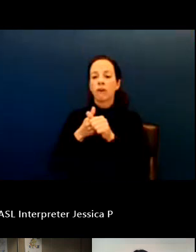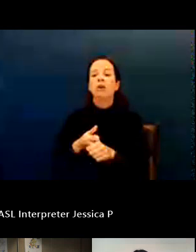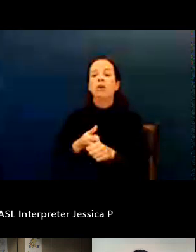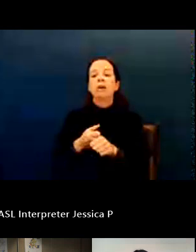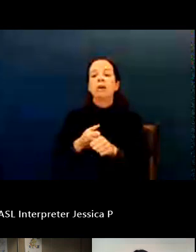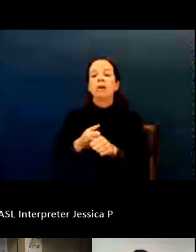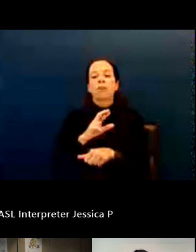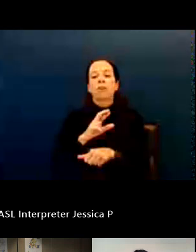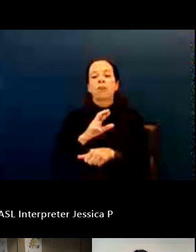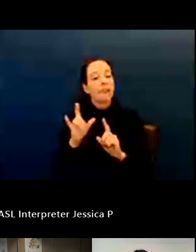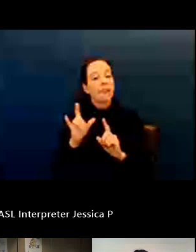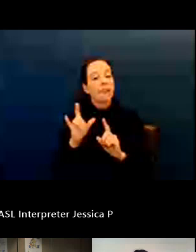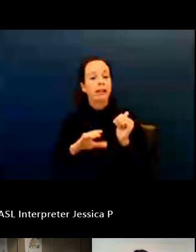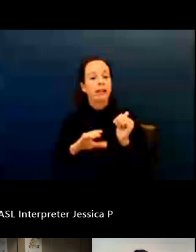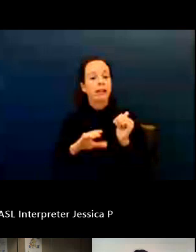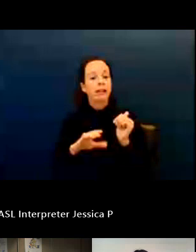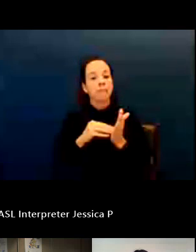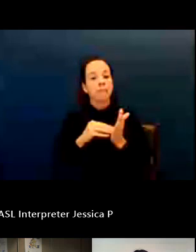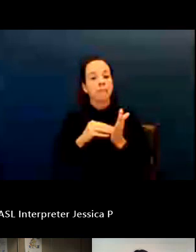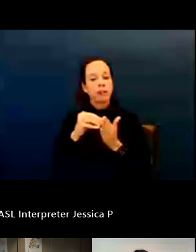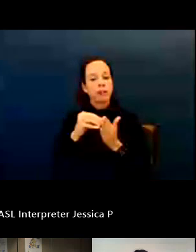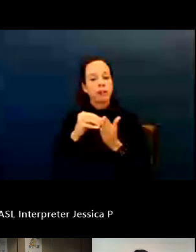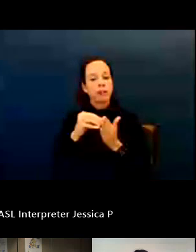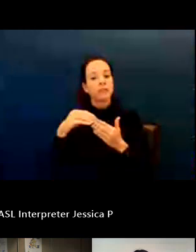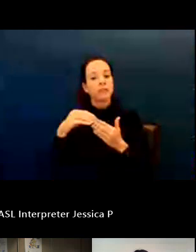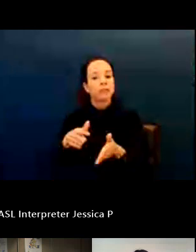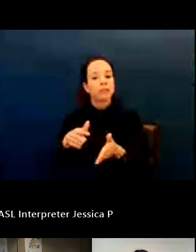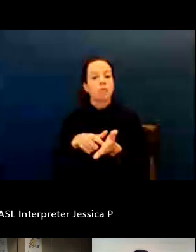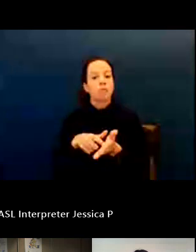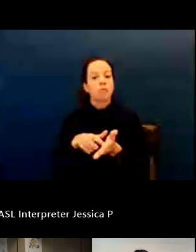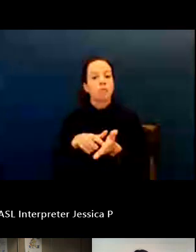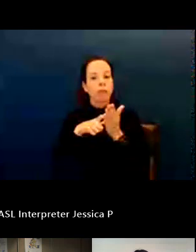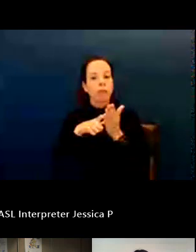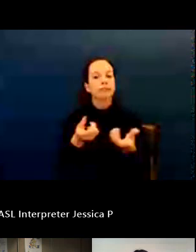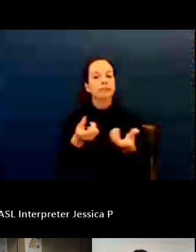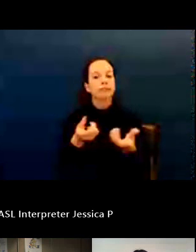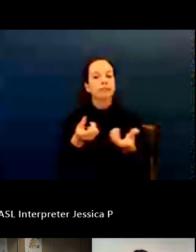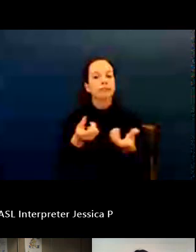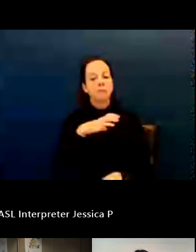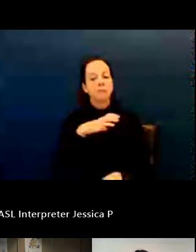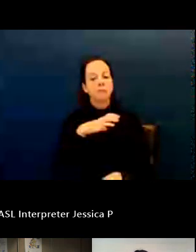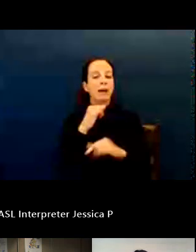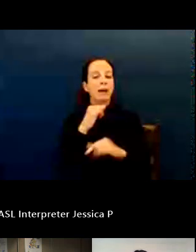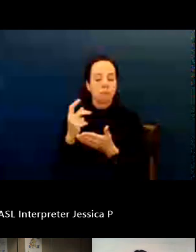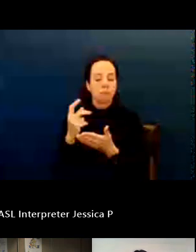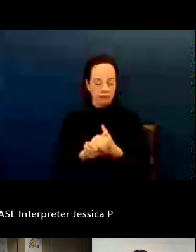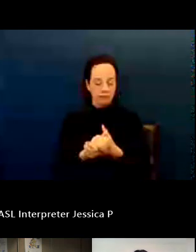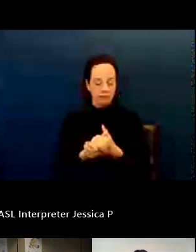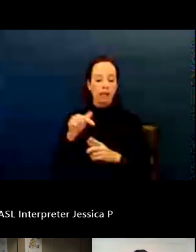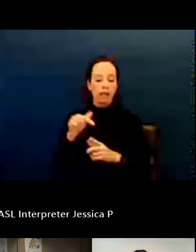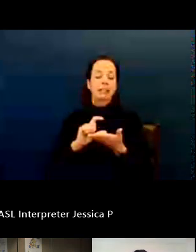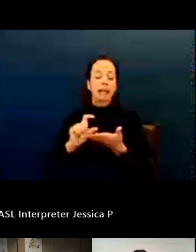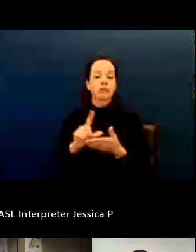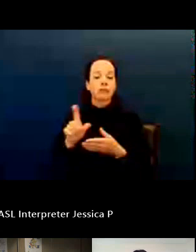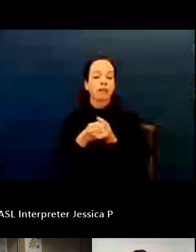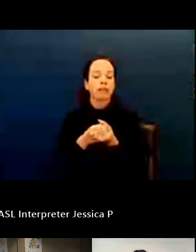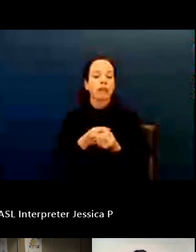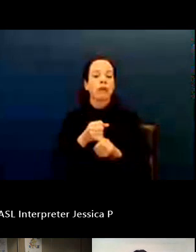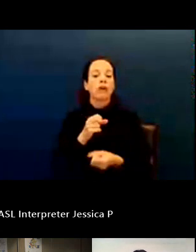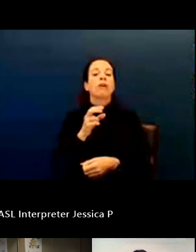million are required to come to the commission for individual approval. This allocation will fund right-of-way